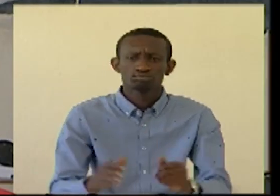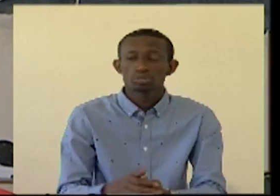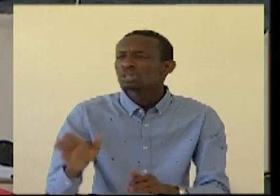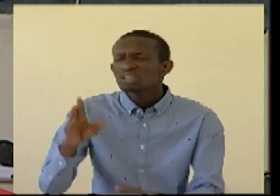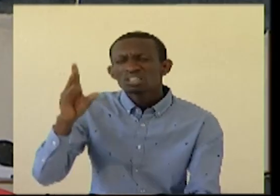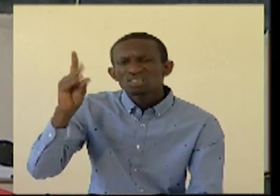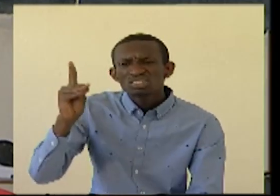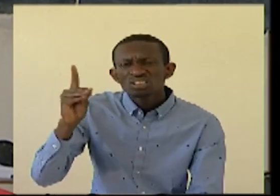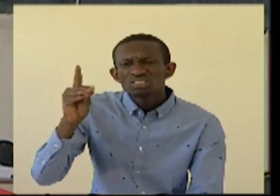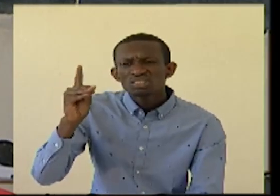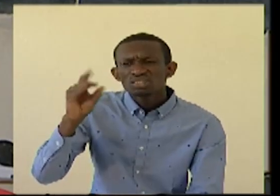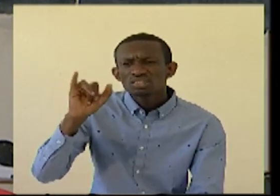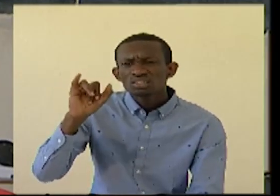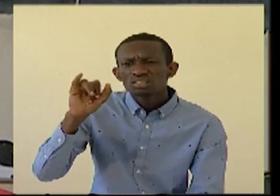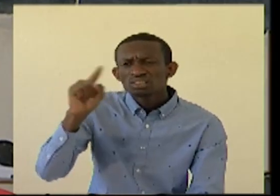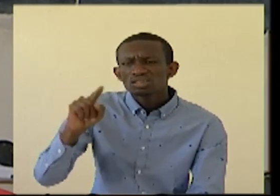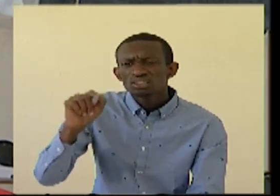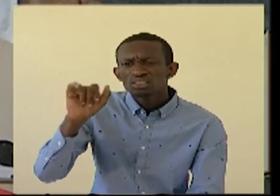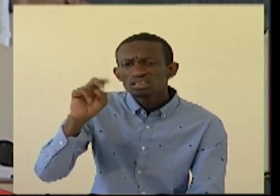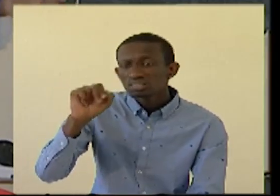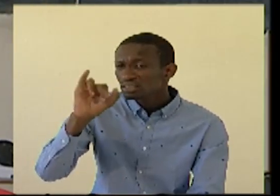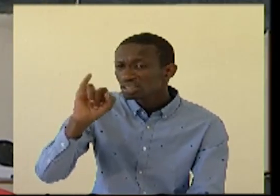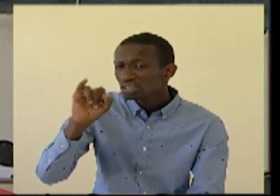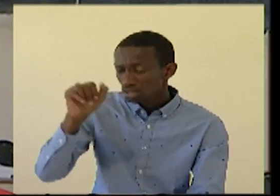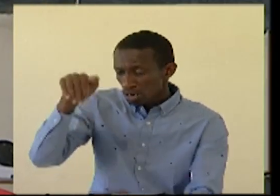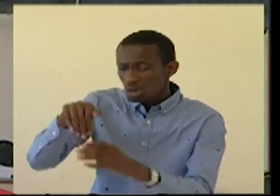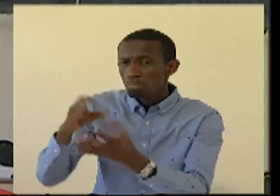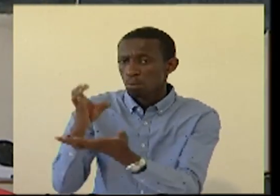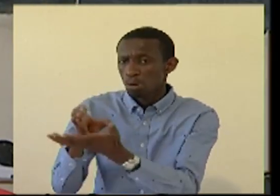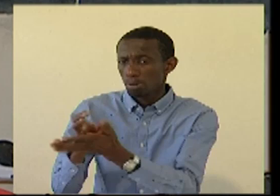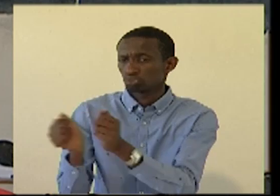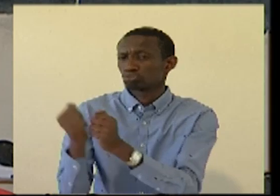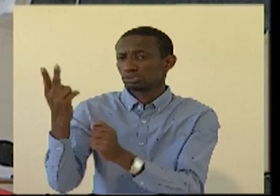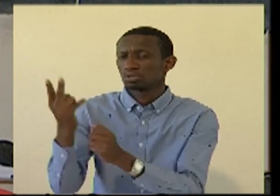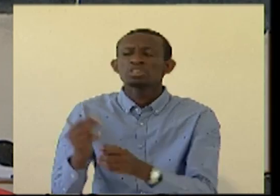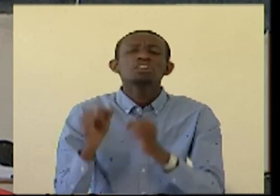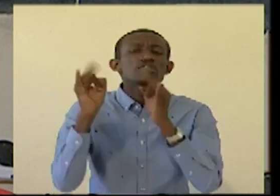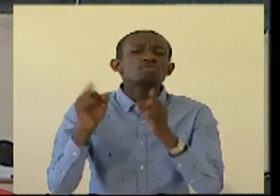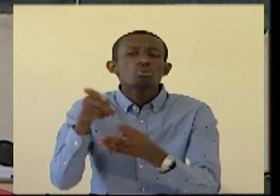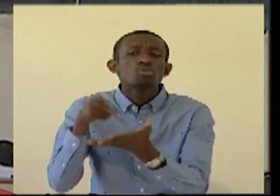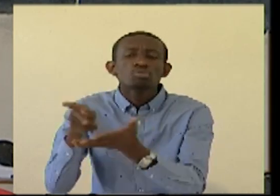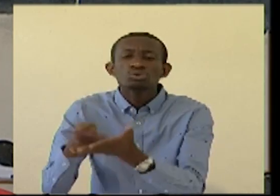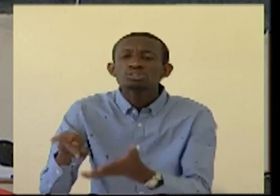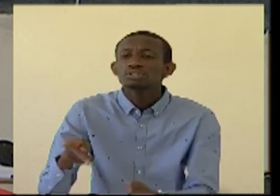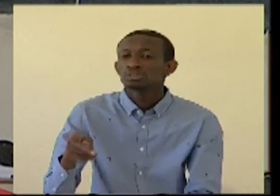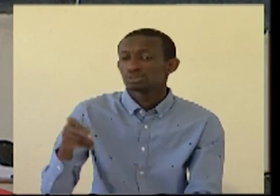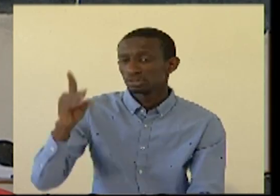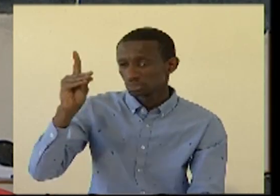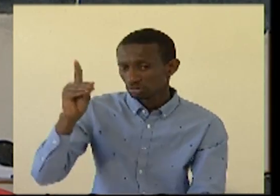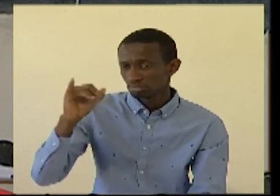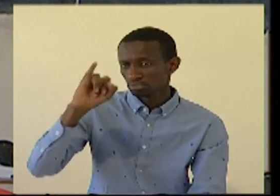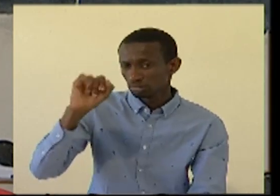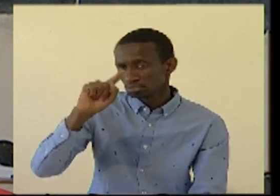cups. So if you buy 4, you can deduce the number of cups you have bought.